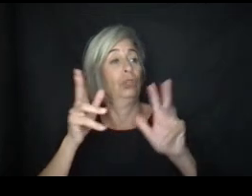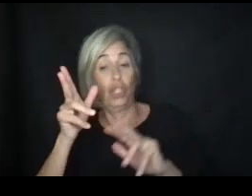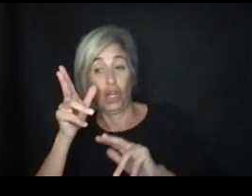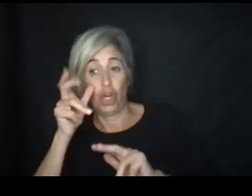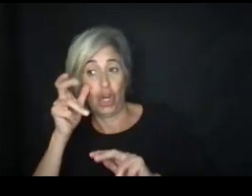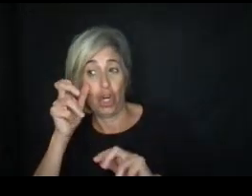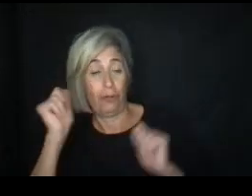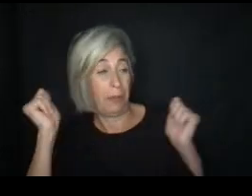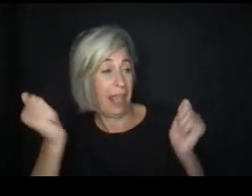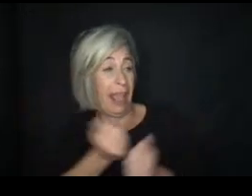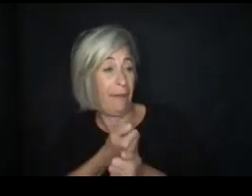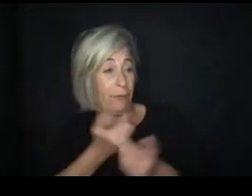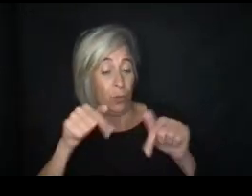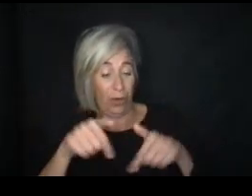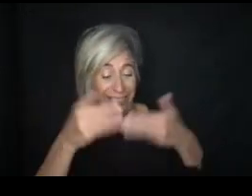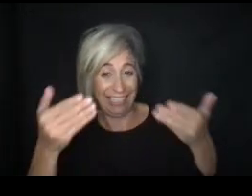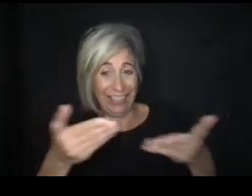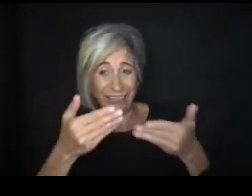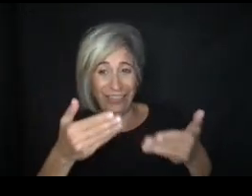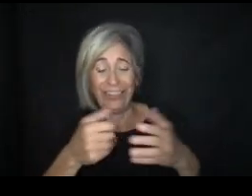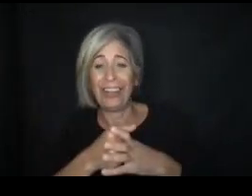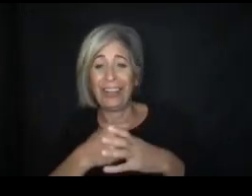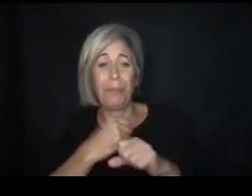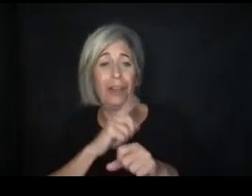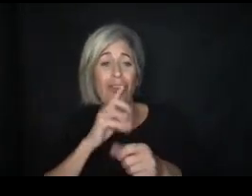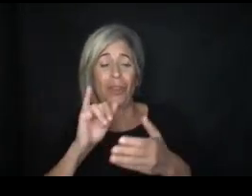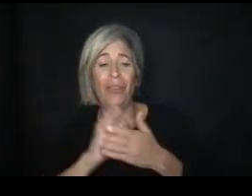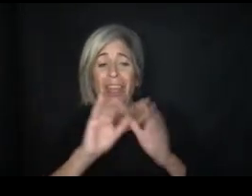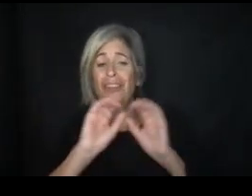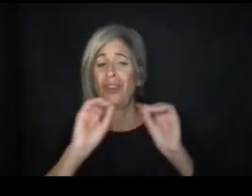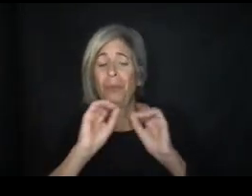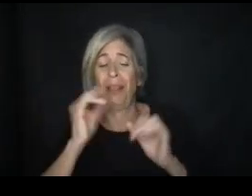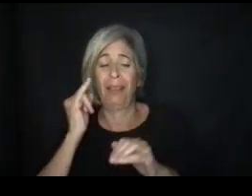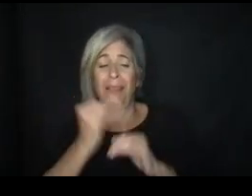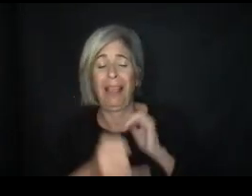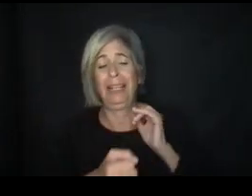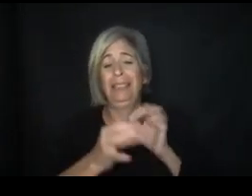just about everyone here. I want to make sure that there's no last